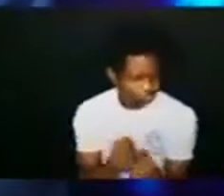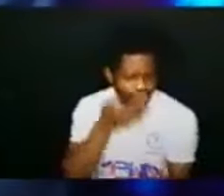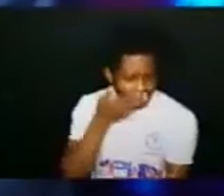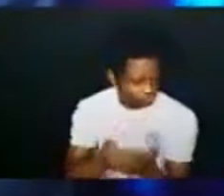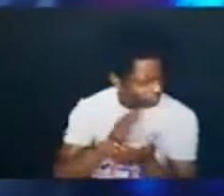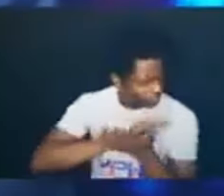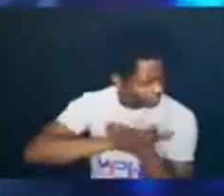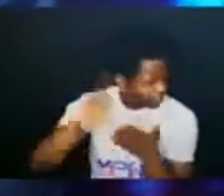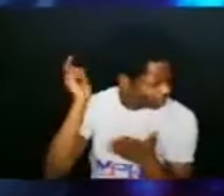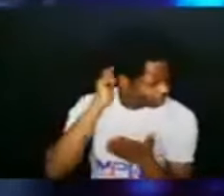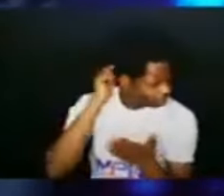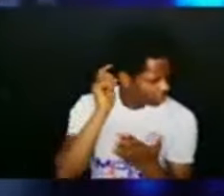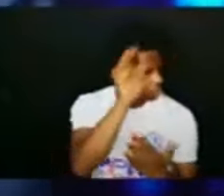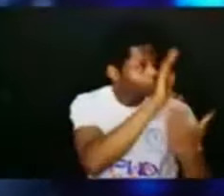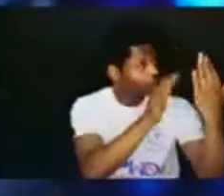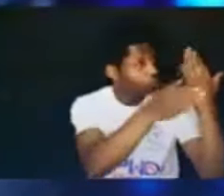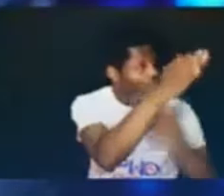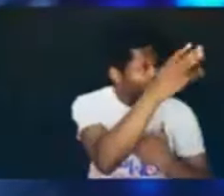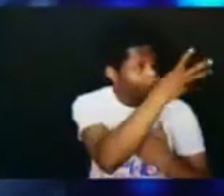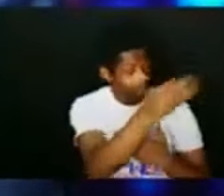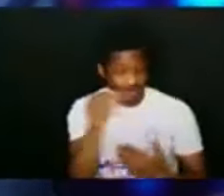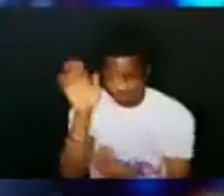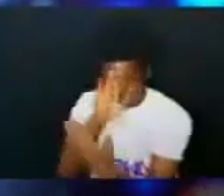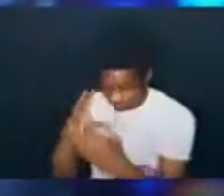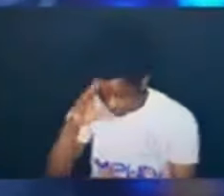and man.